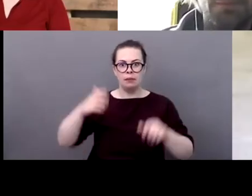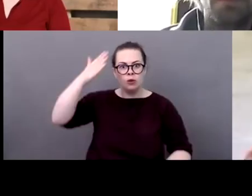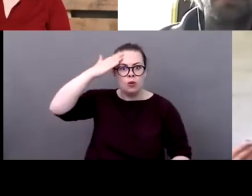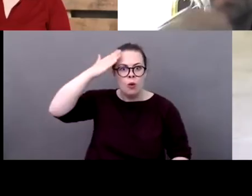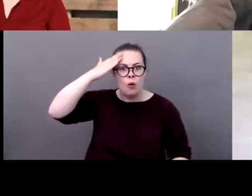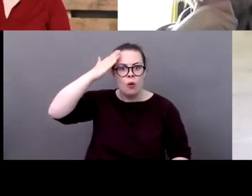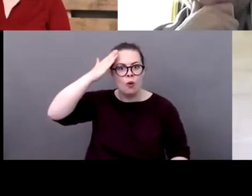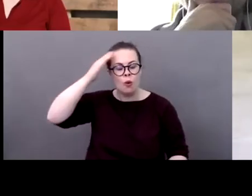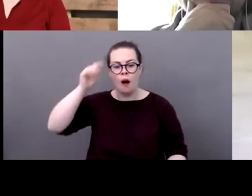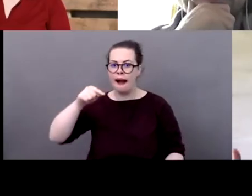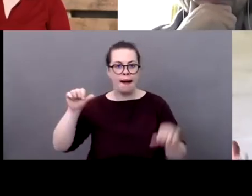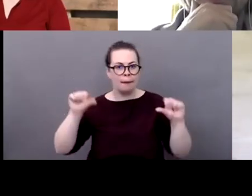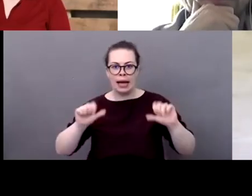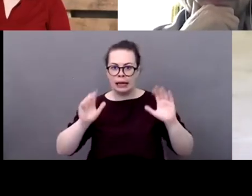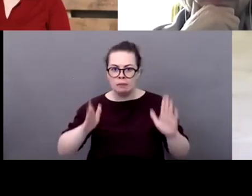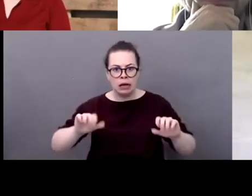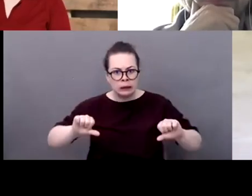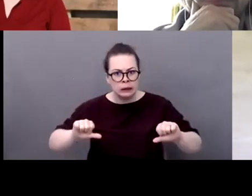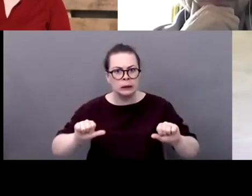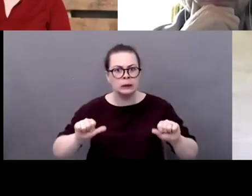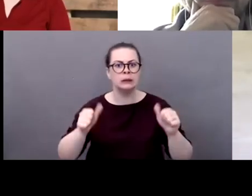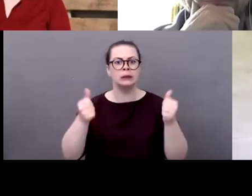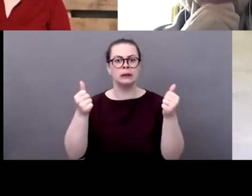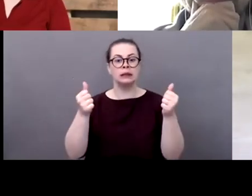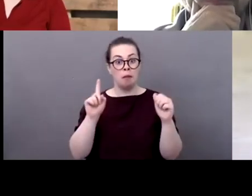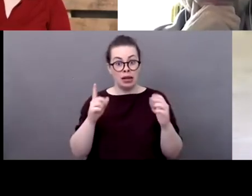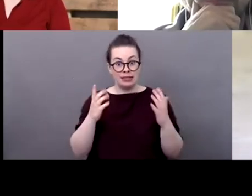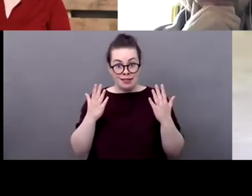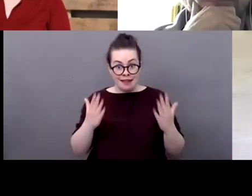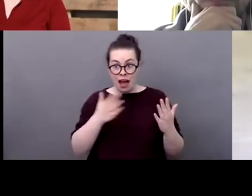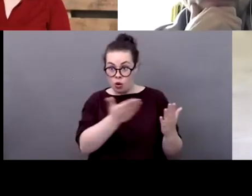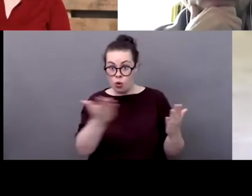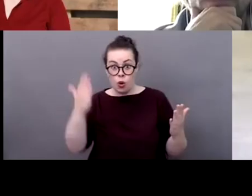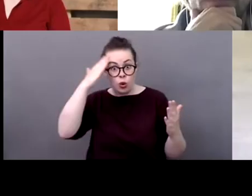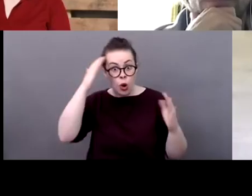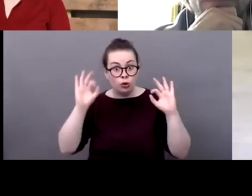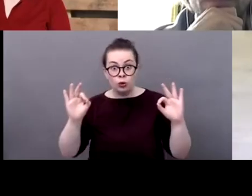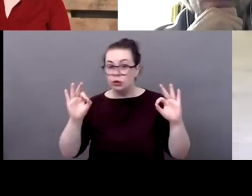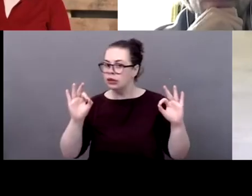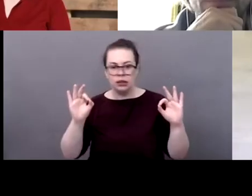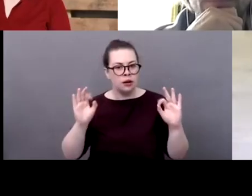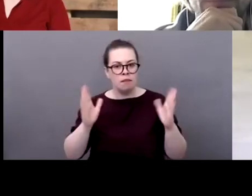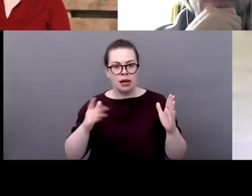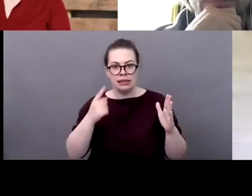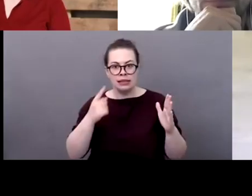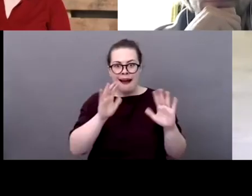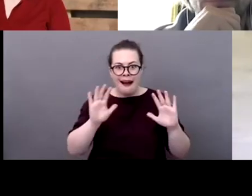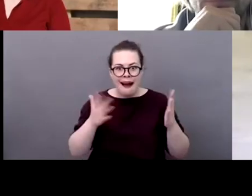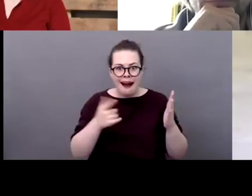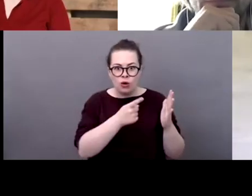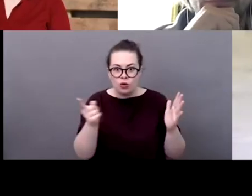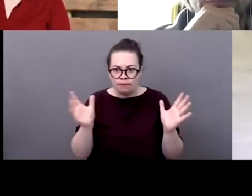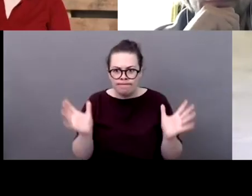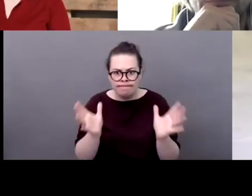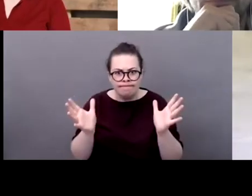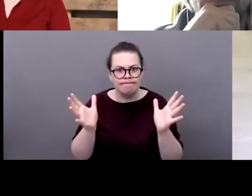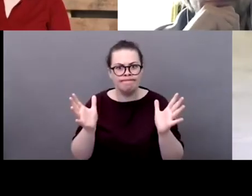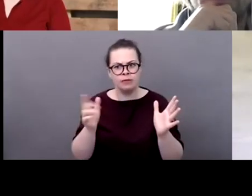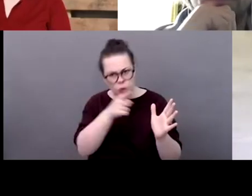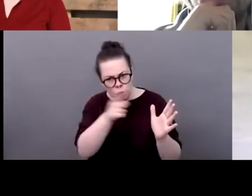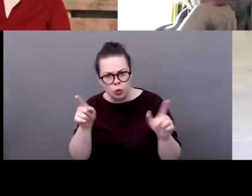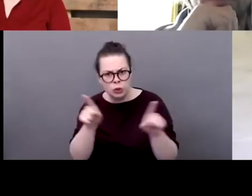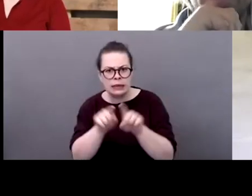like how to mobilize so many people who are engaged through sports for greener and more sustainable